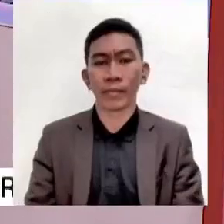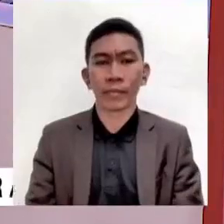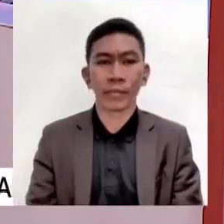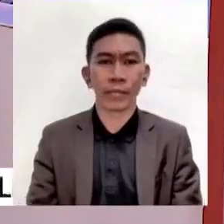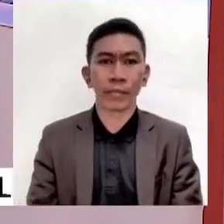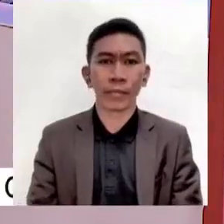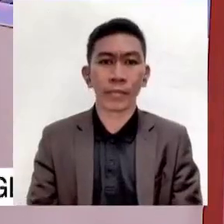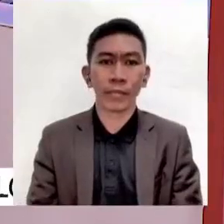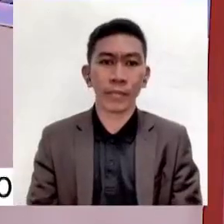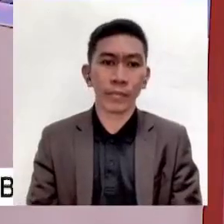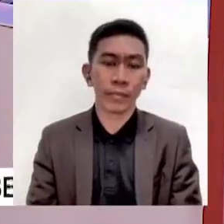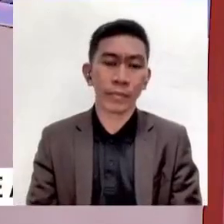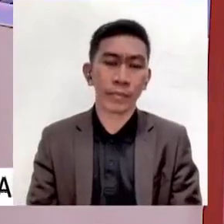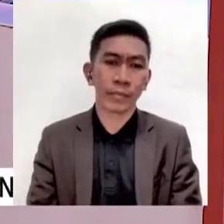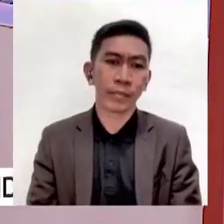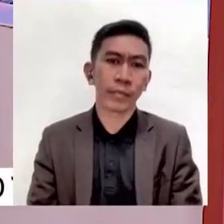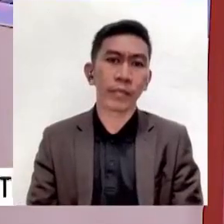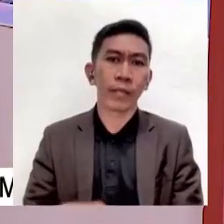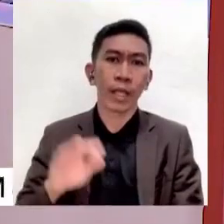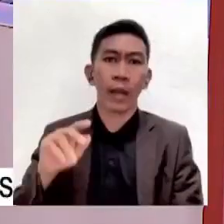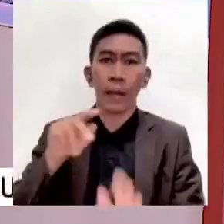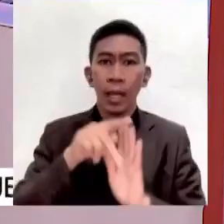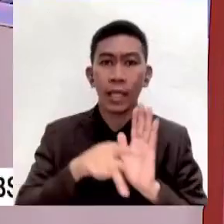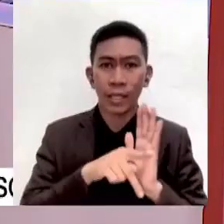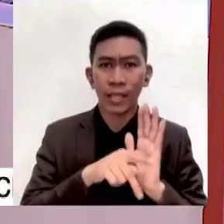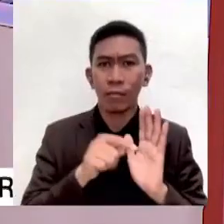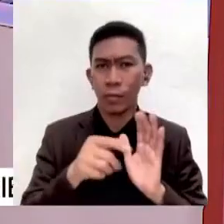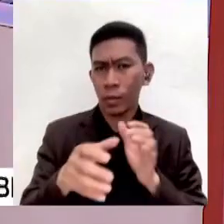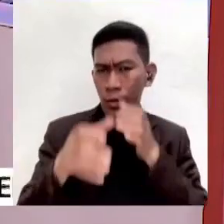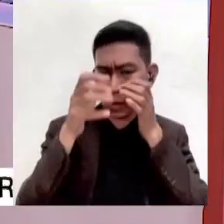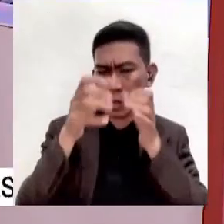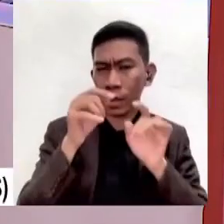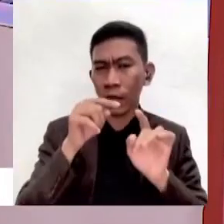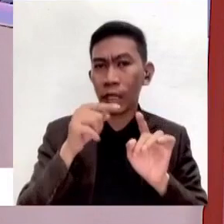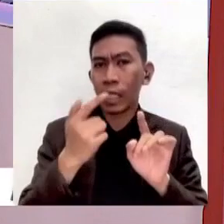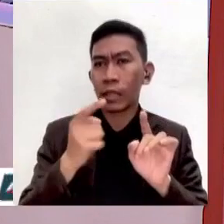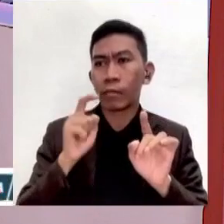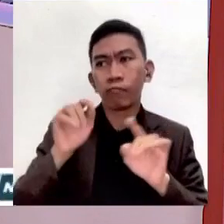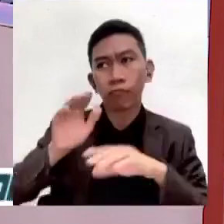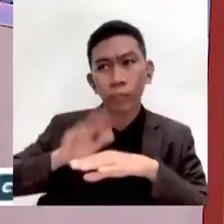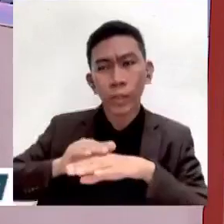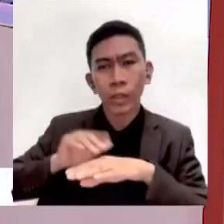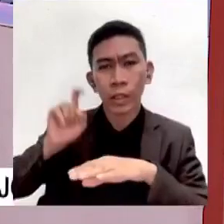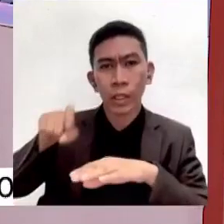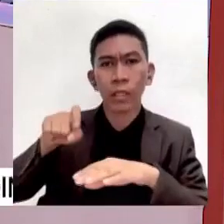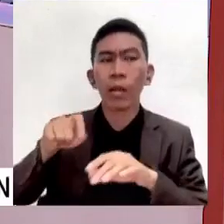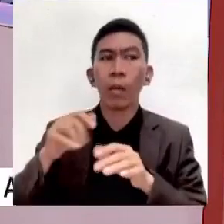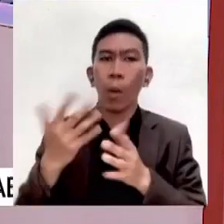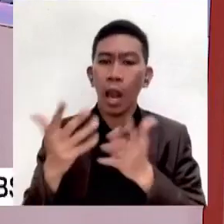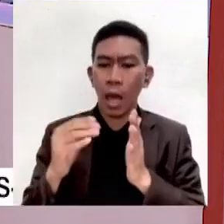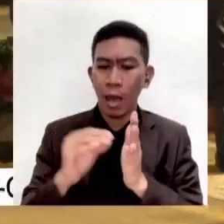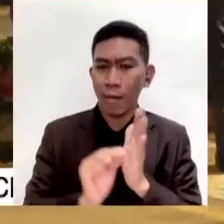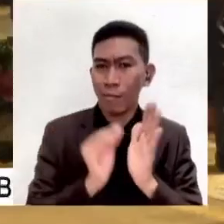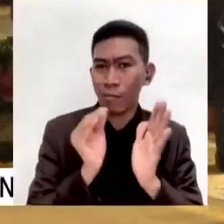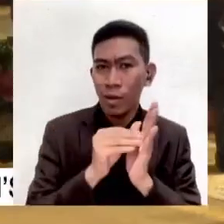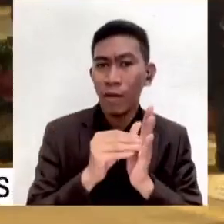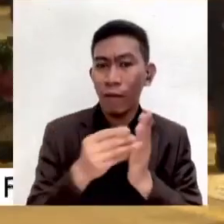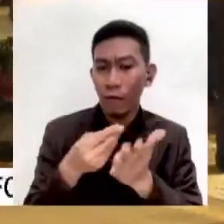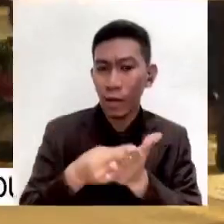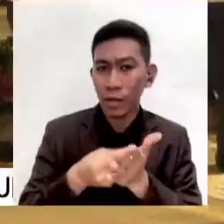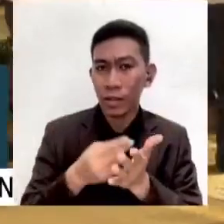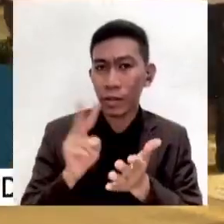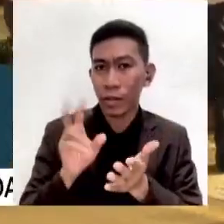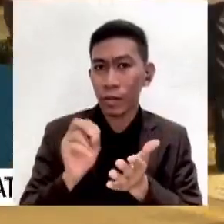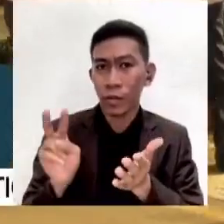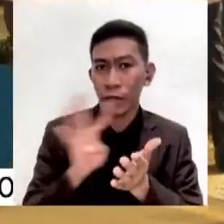A policy think tank urges the public to keep a close eye on how the unprogrammed funds in the 2024 national budget will